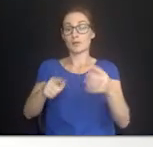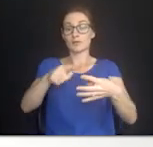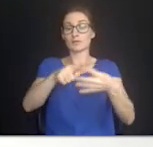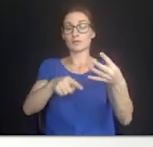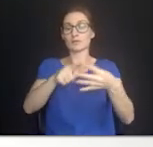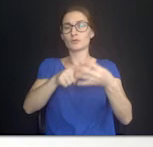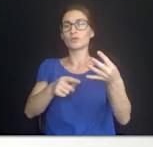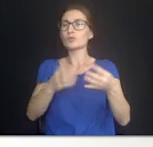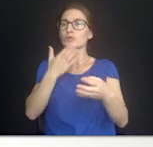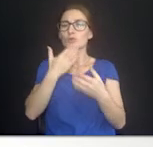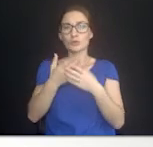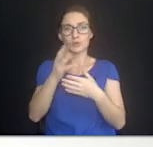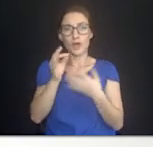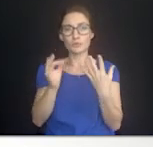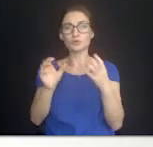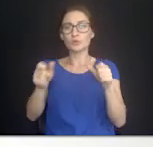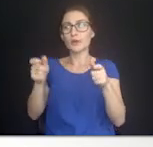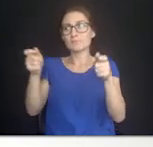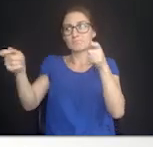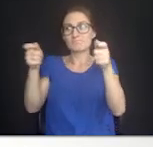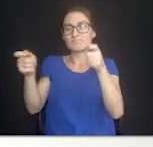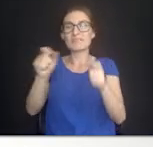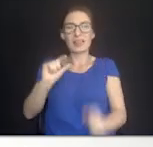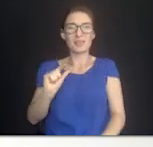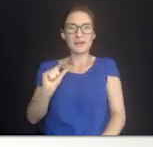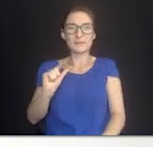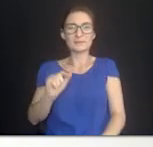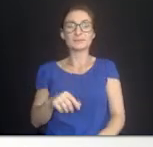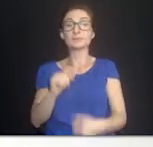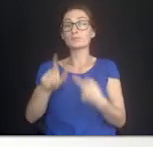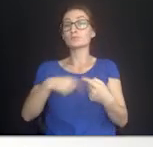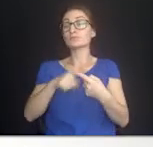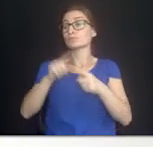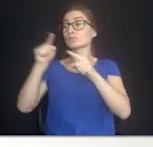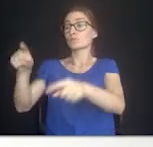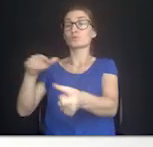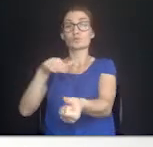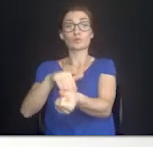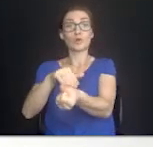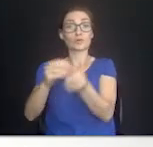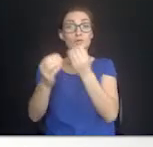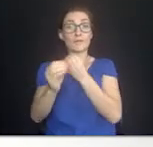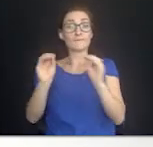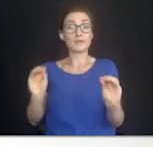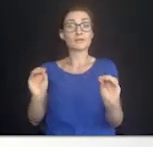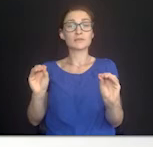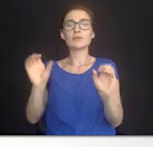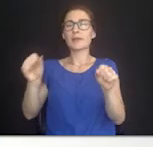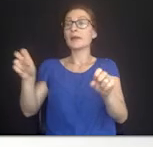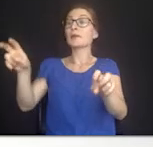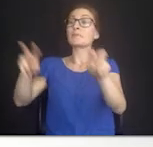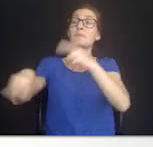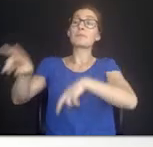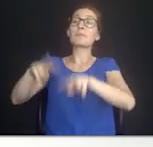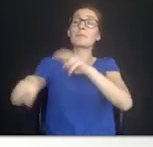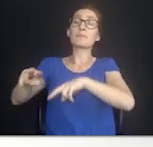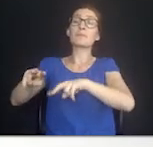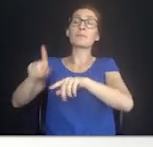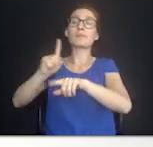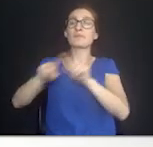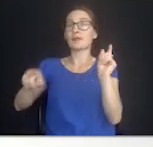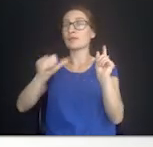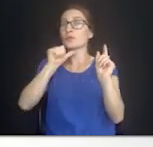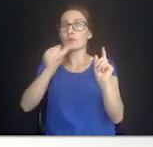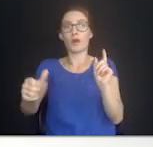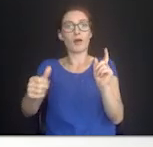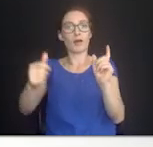to give you a little bit of control. When you go into the doctor's office, that they'll look at you and they're not breaking the law, right? When your child is over 18 years